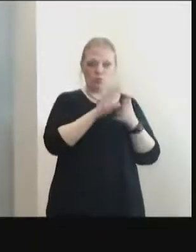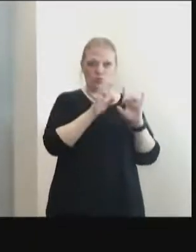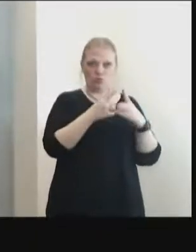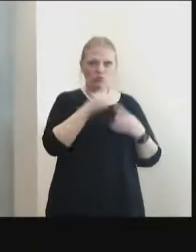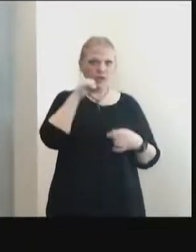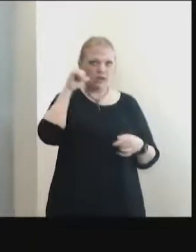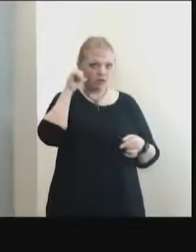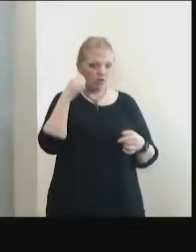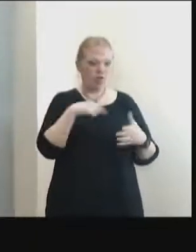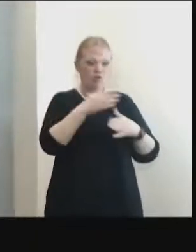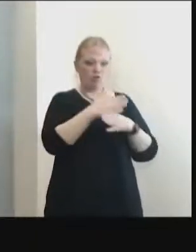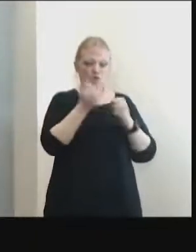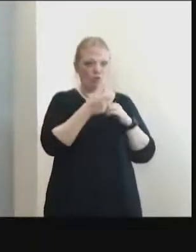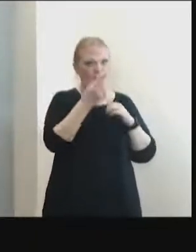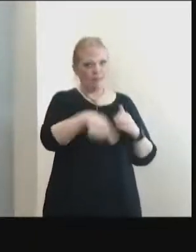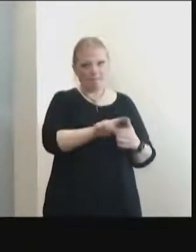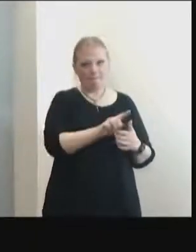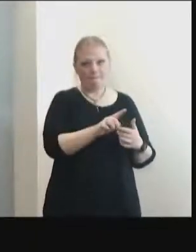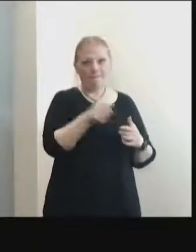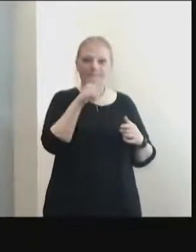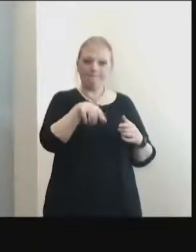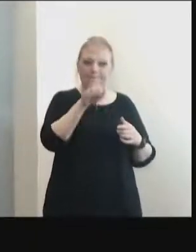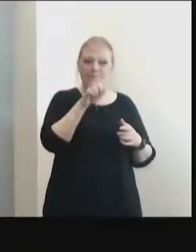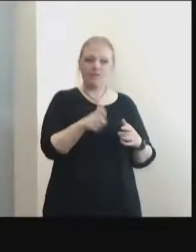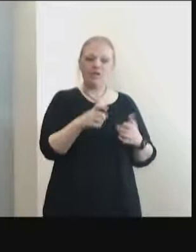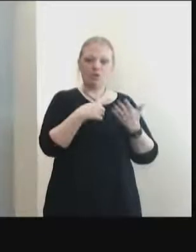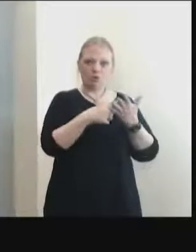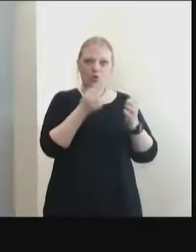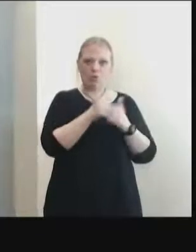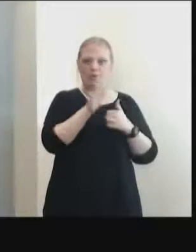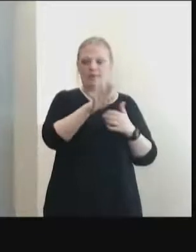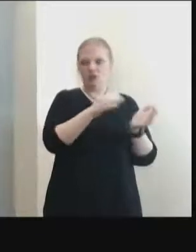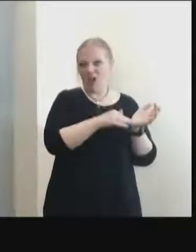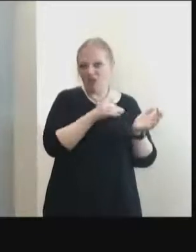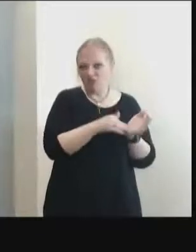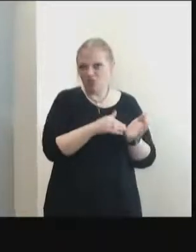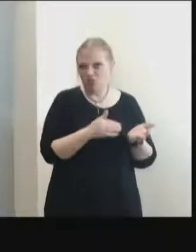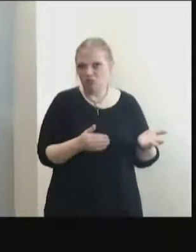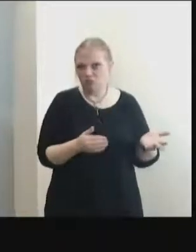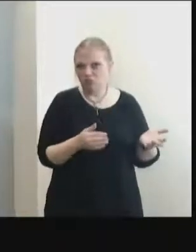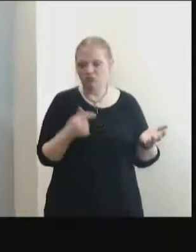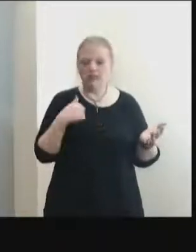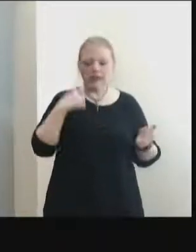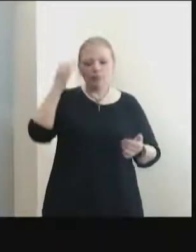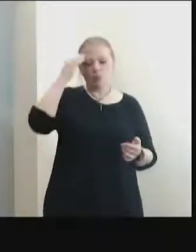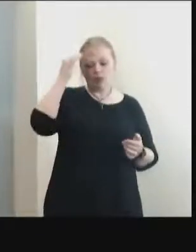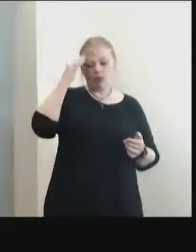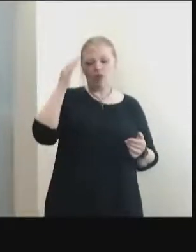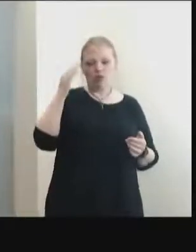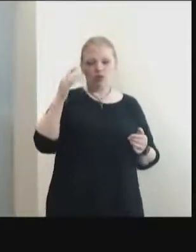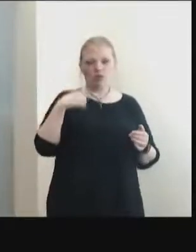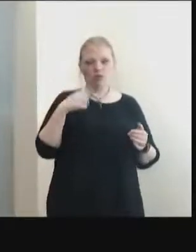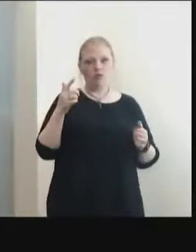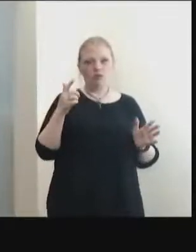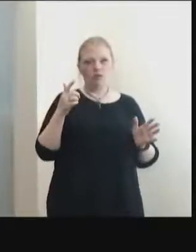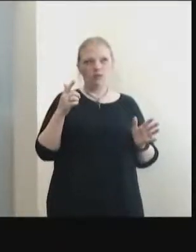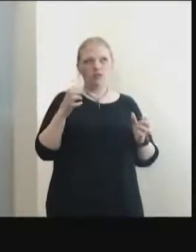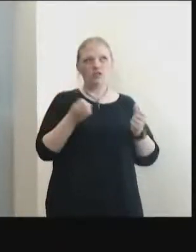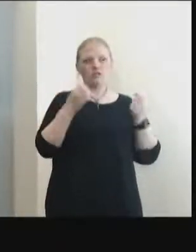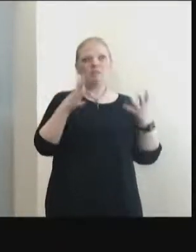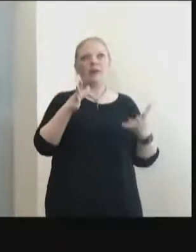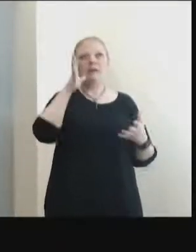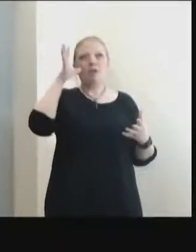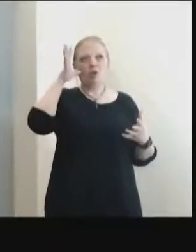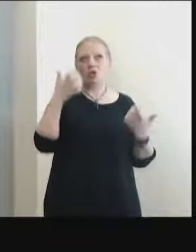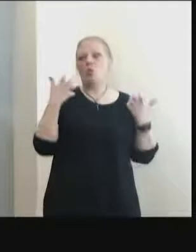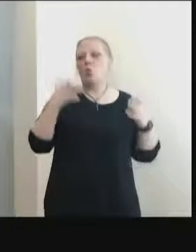We are sharing it with them. They should certainly talk to their doctor. I am aware that there's a significant portion of parents who don't want to send their kids